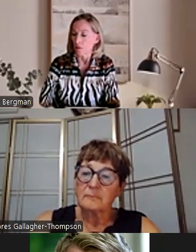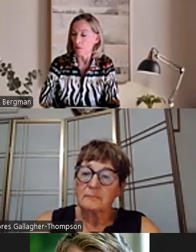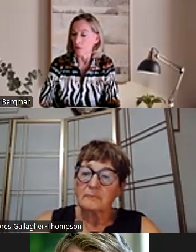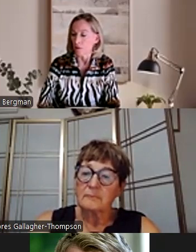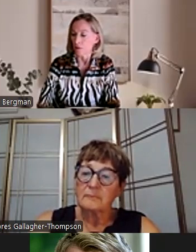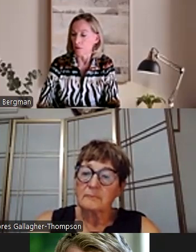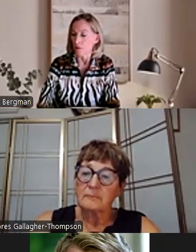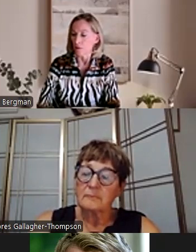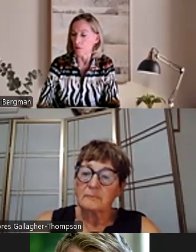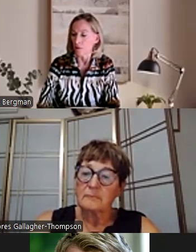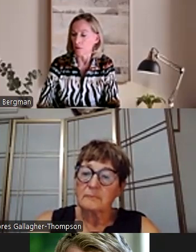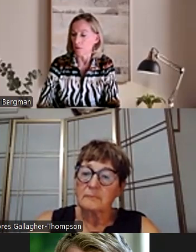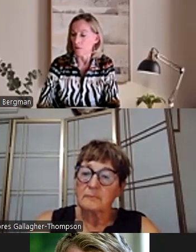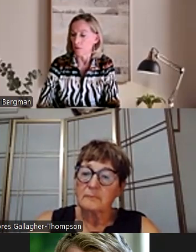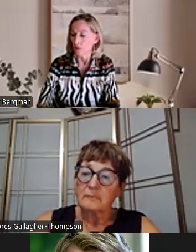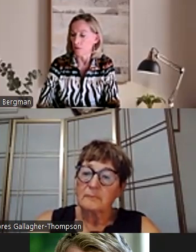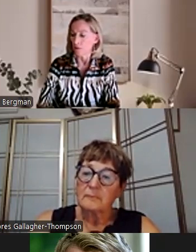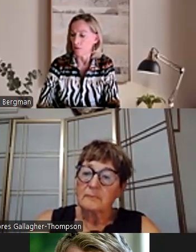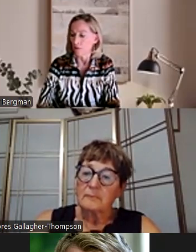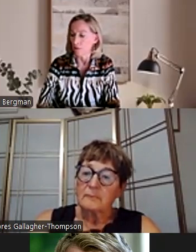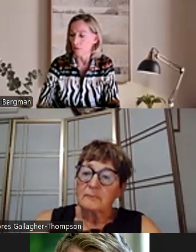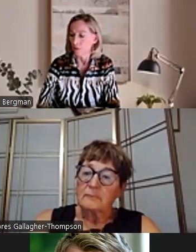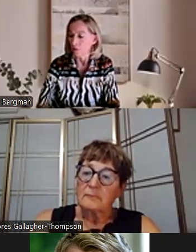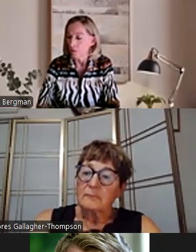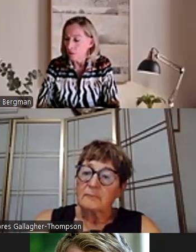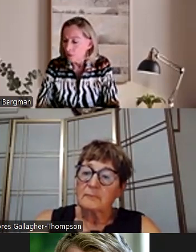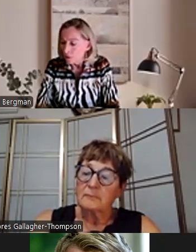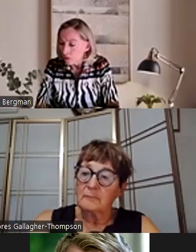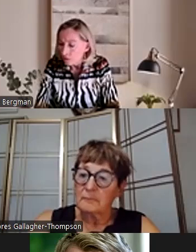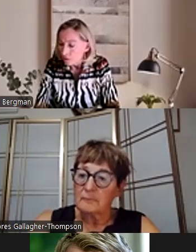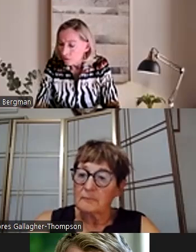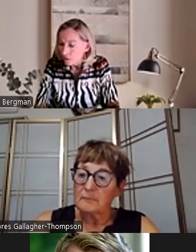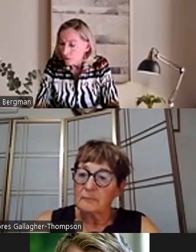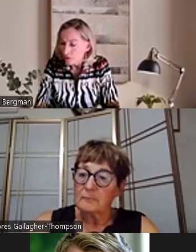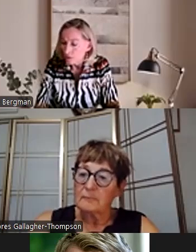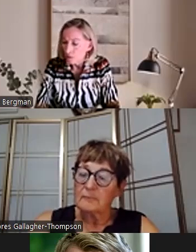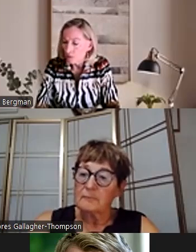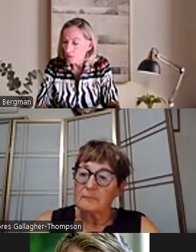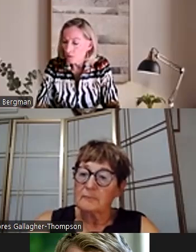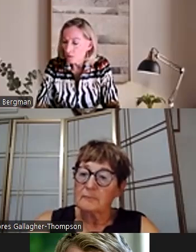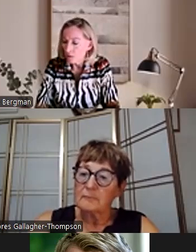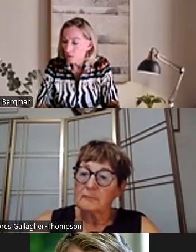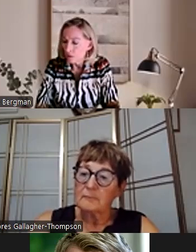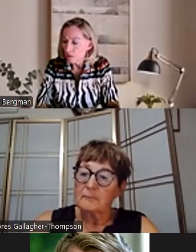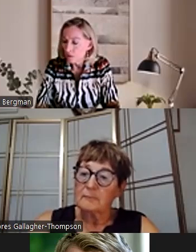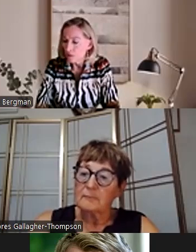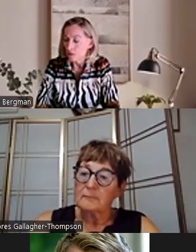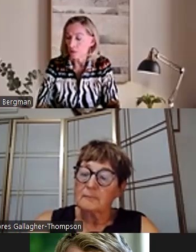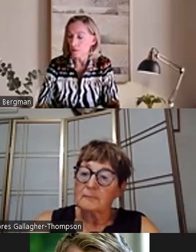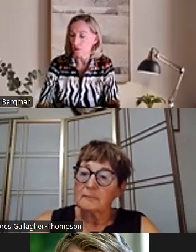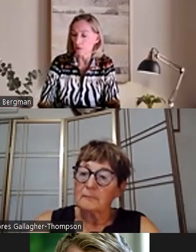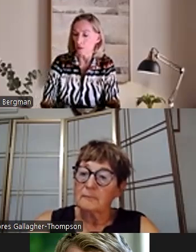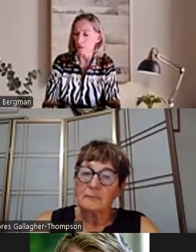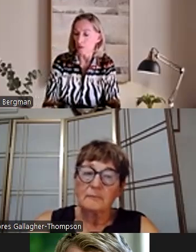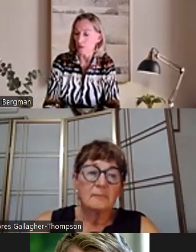I mean, that's just like a huge topic that I'm just kind of educating myself on as well, but I just put it out there